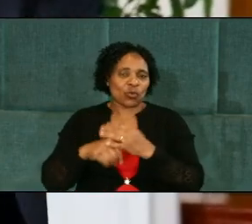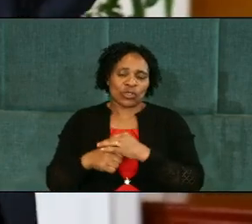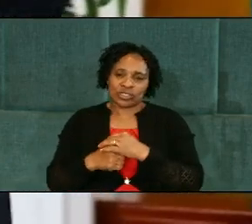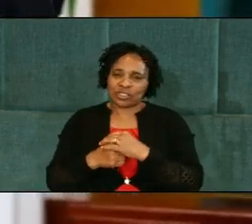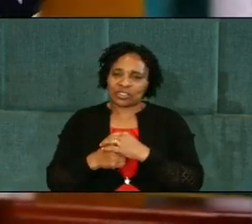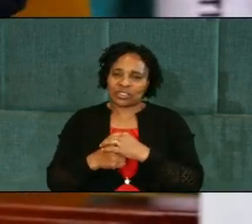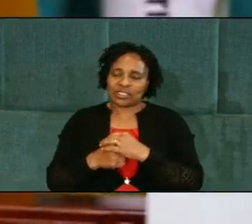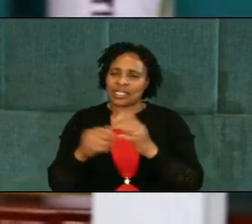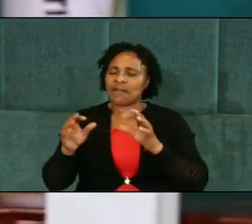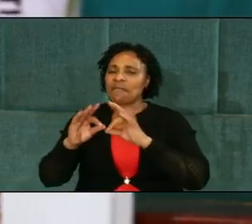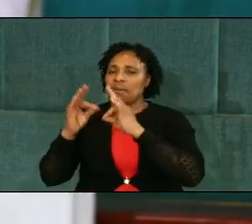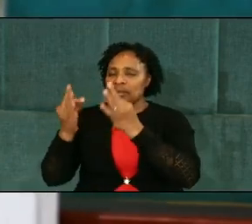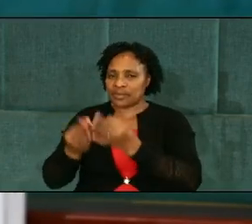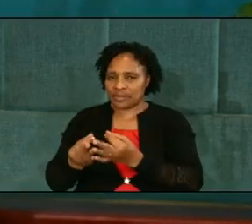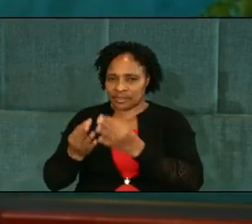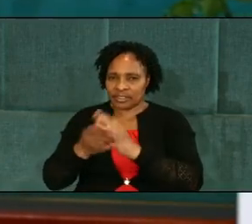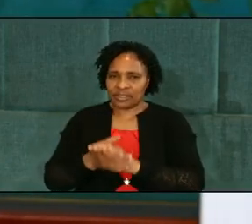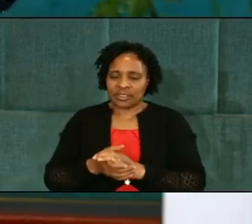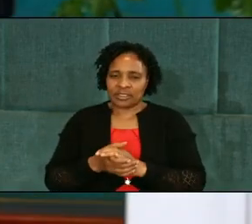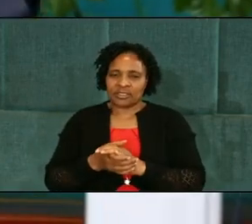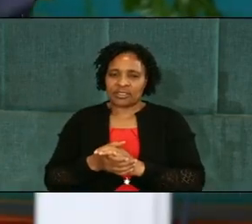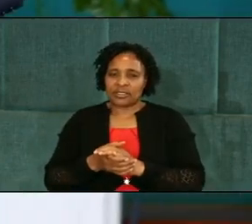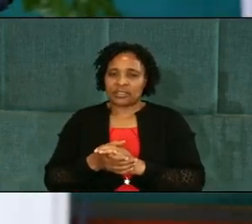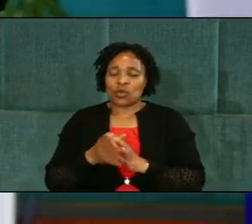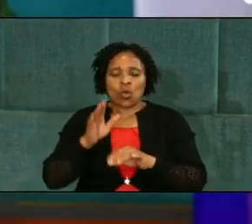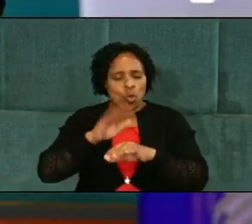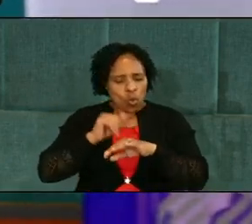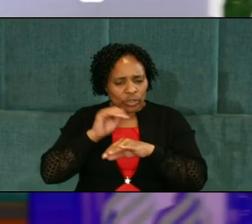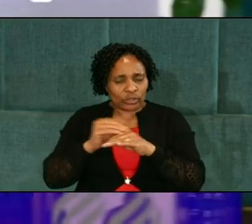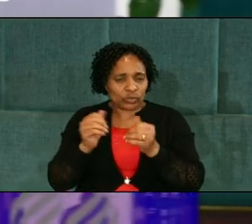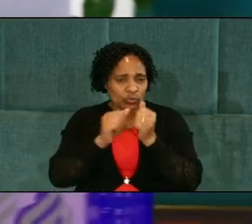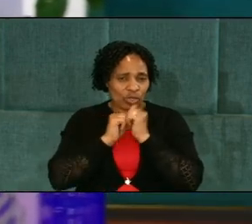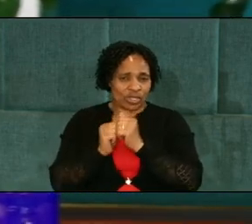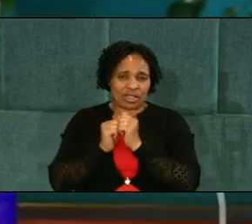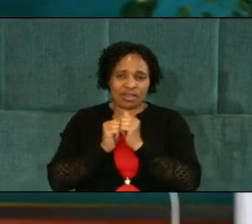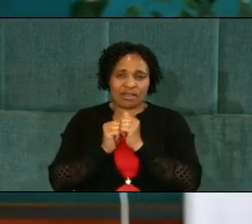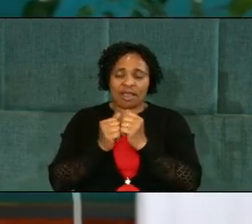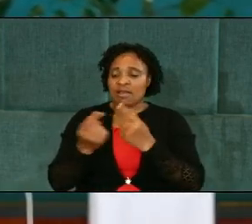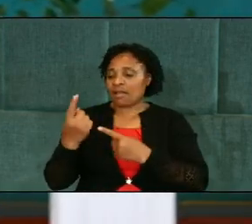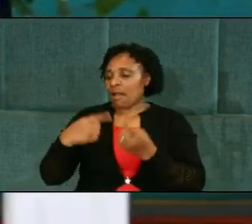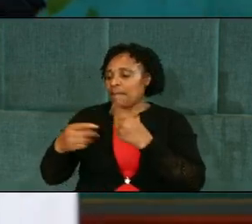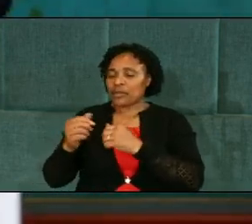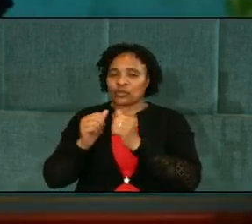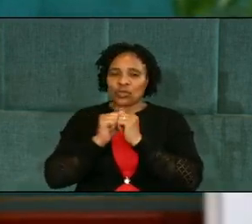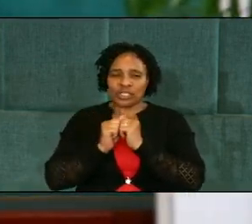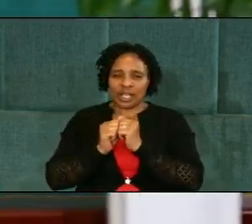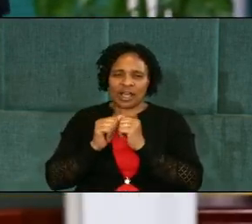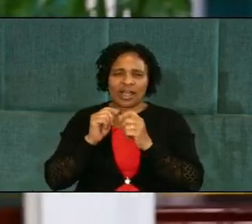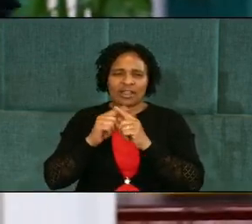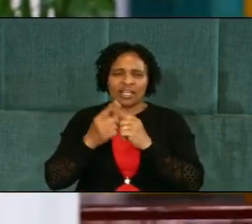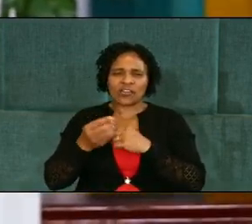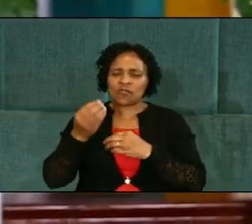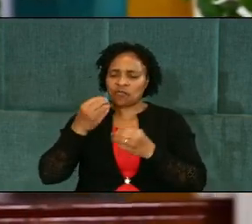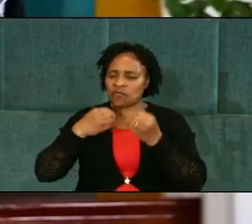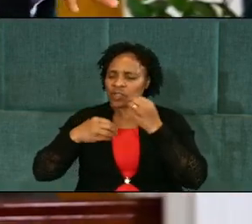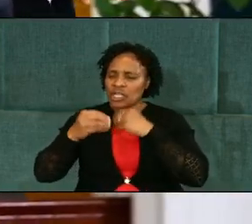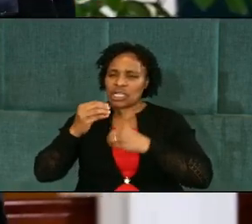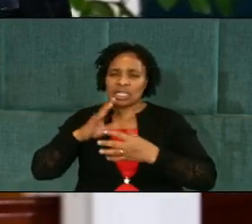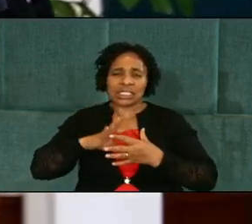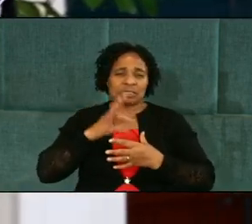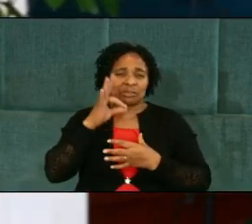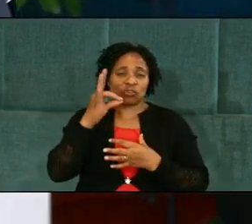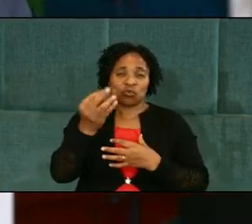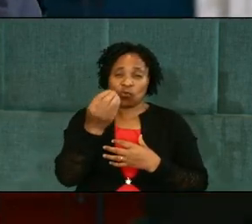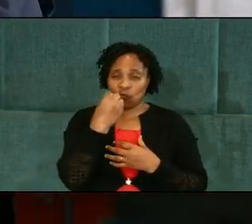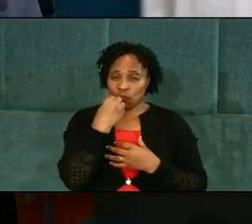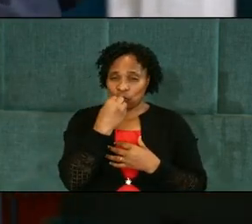as a family coming together to feed on spiritual